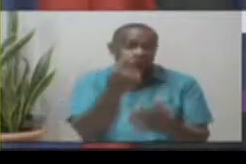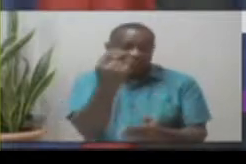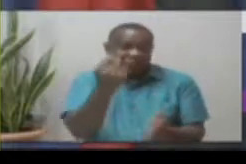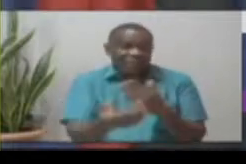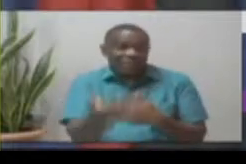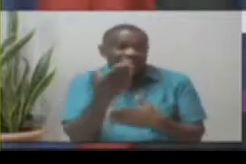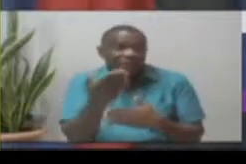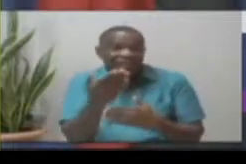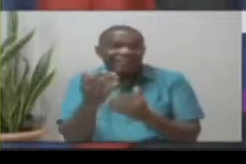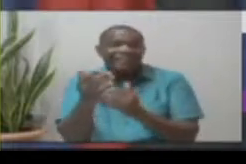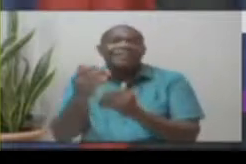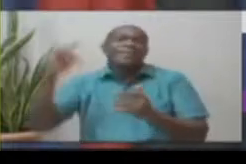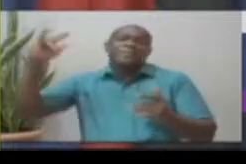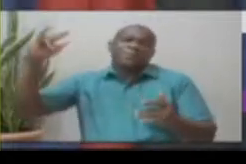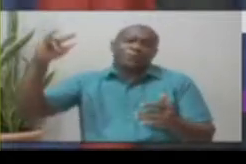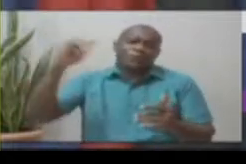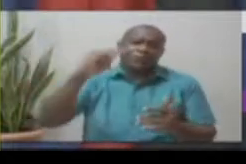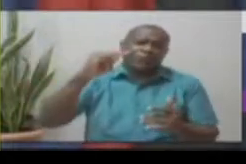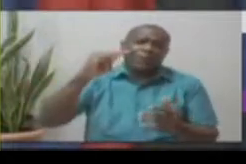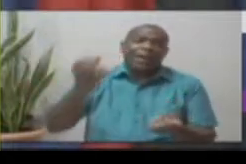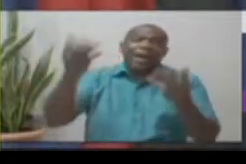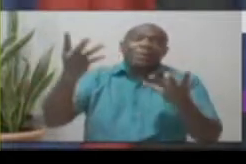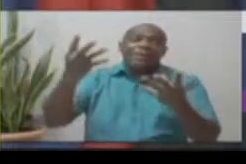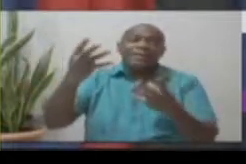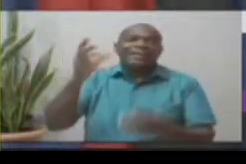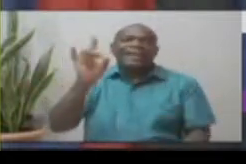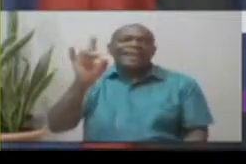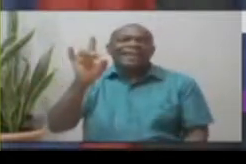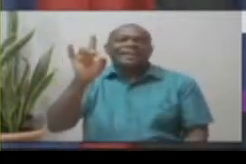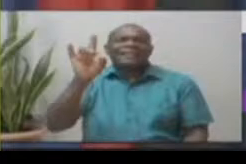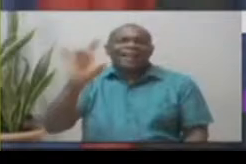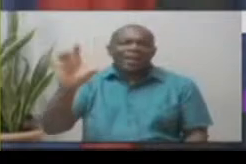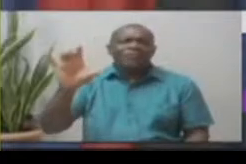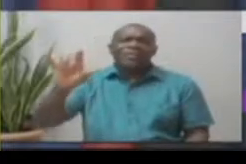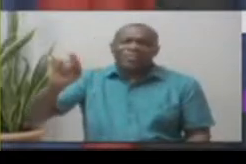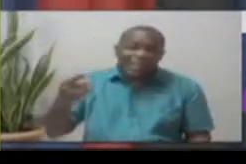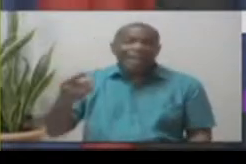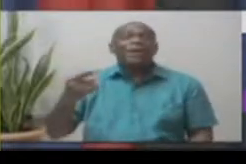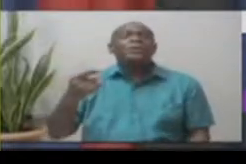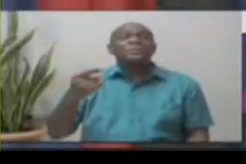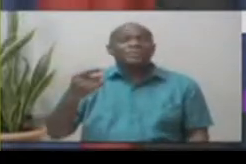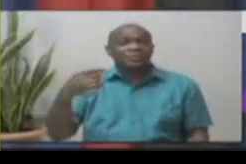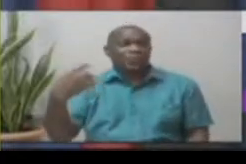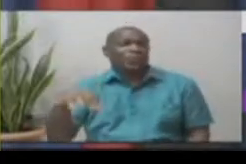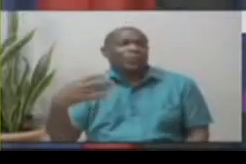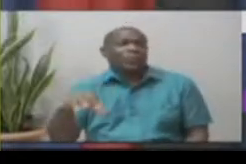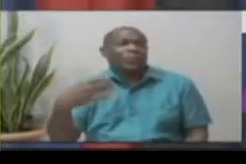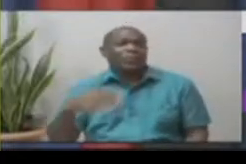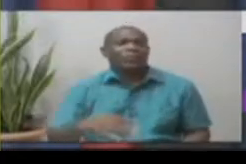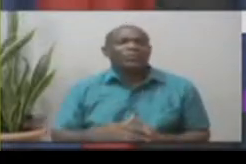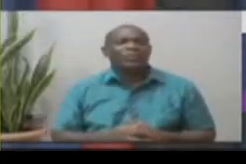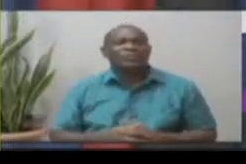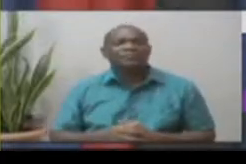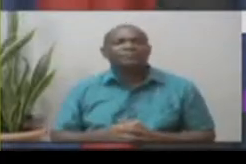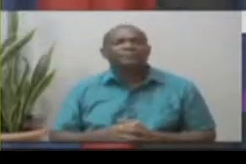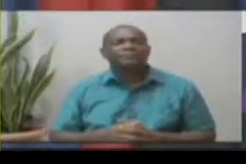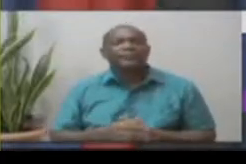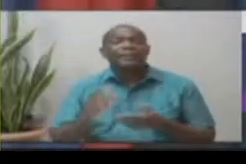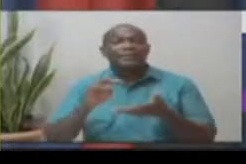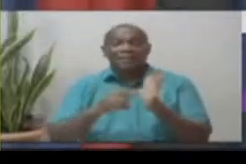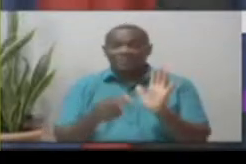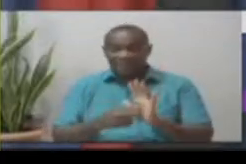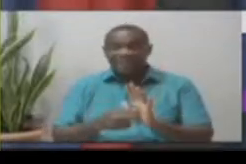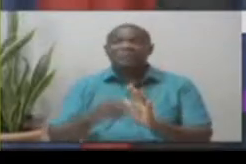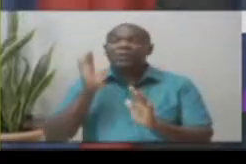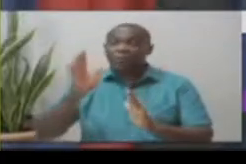vaccines. All of that together means that we would have had or have available to us in